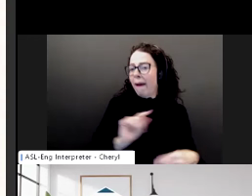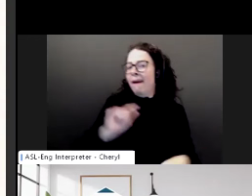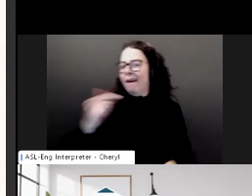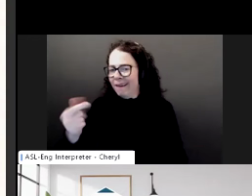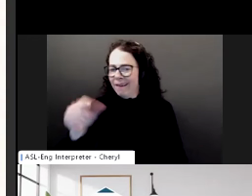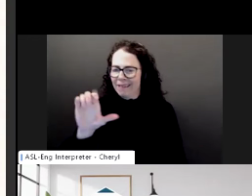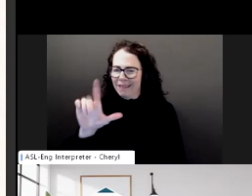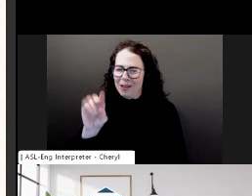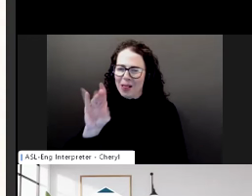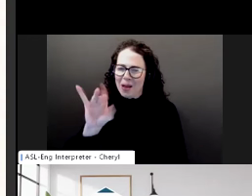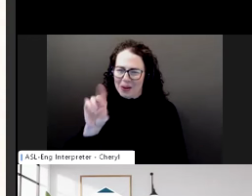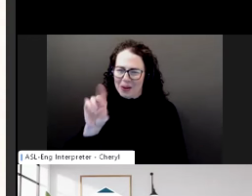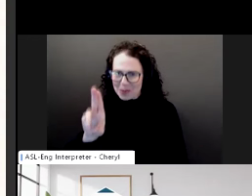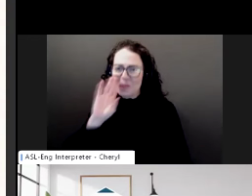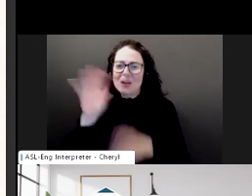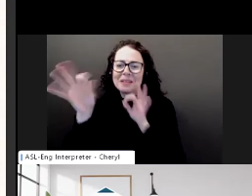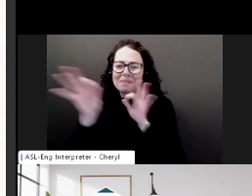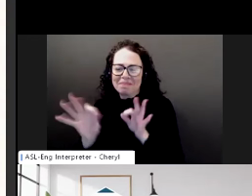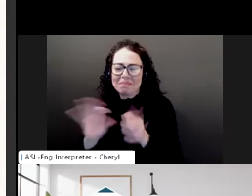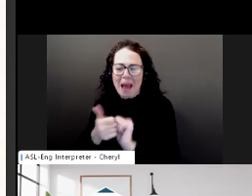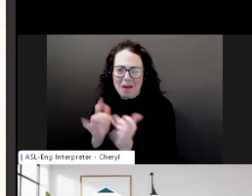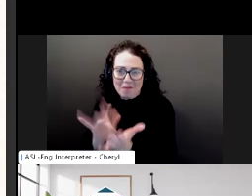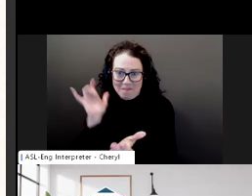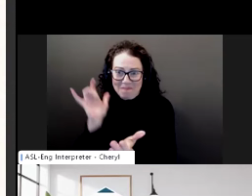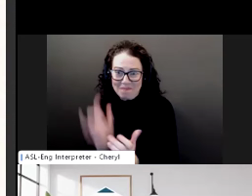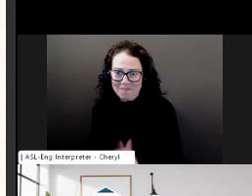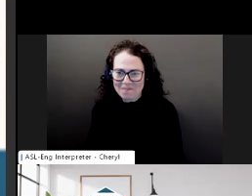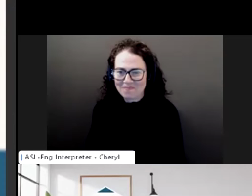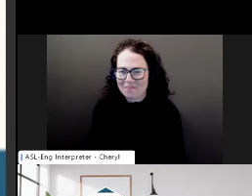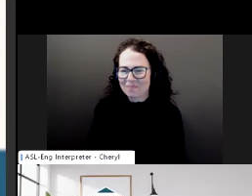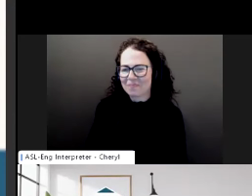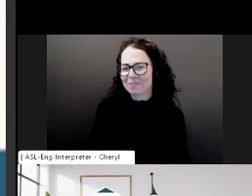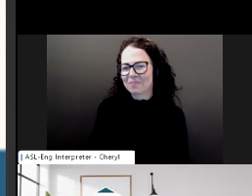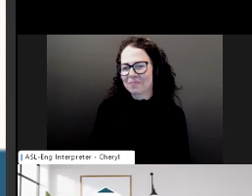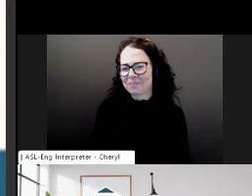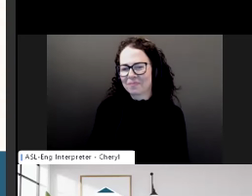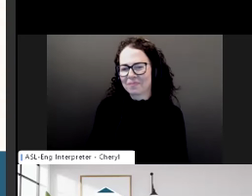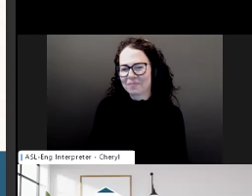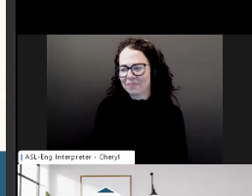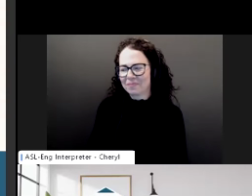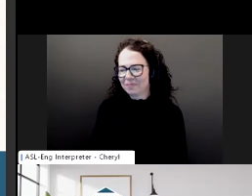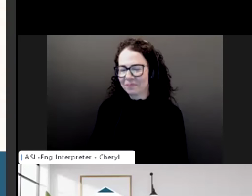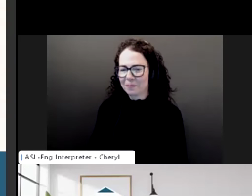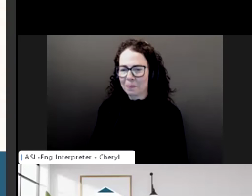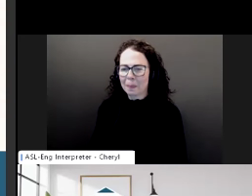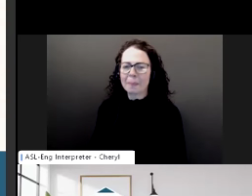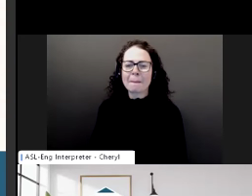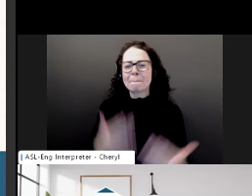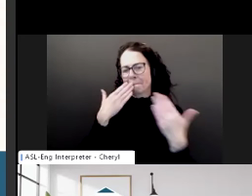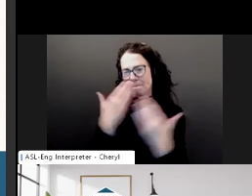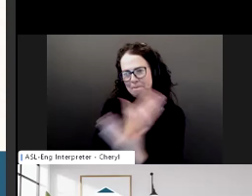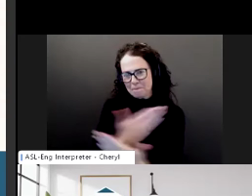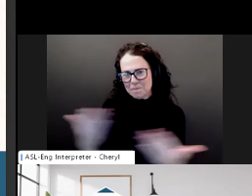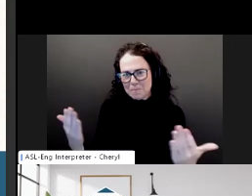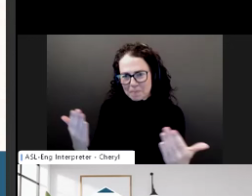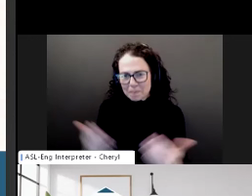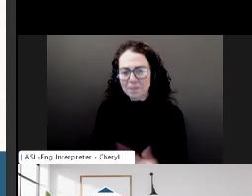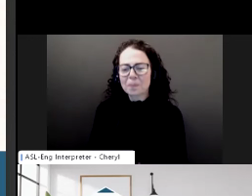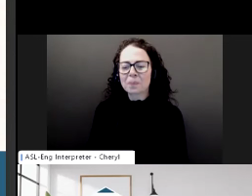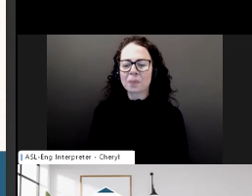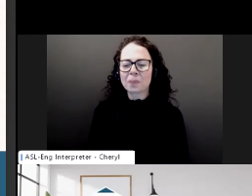how to become an expert scammer. Thank you. And to that point,